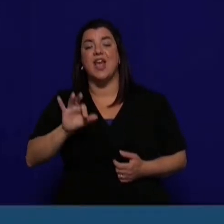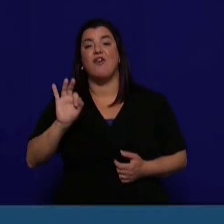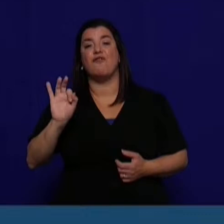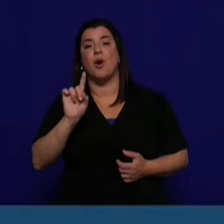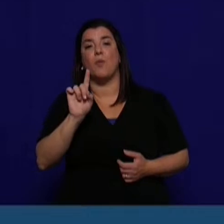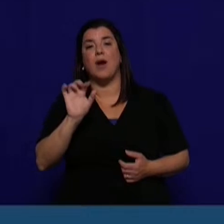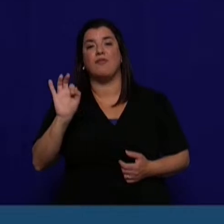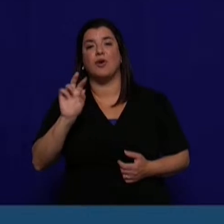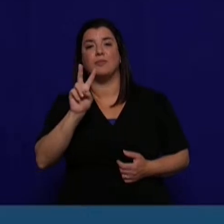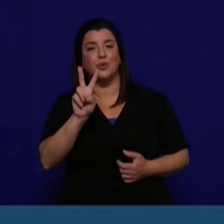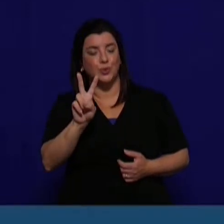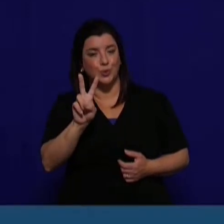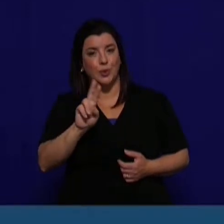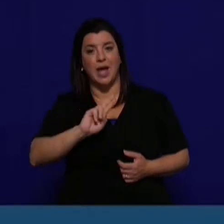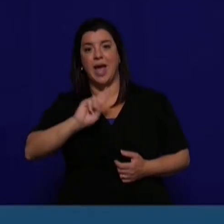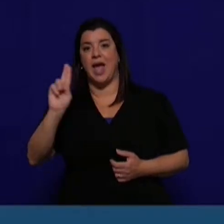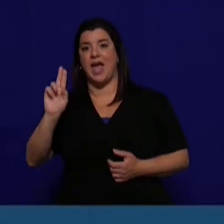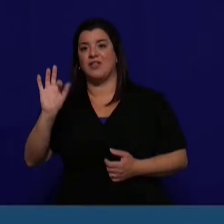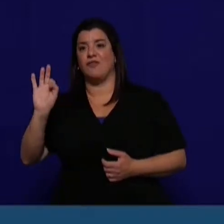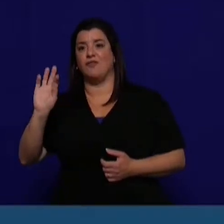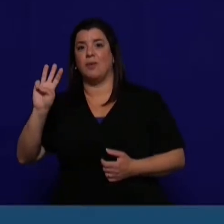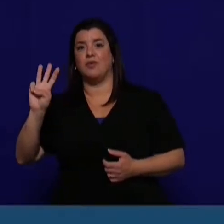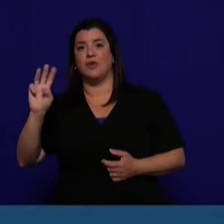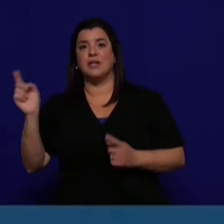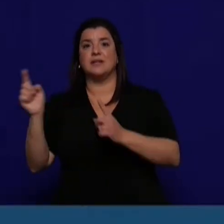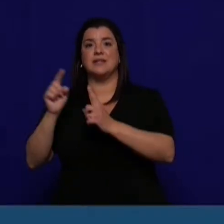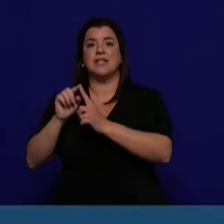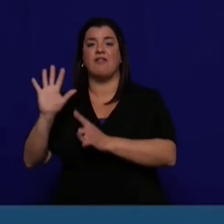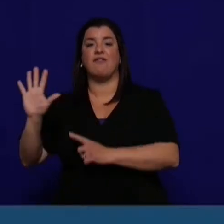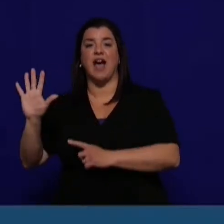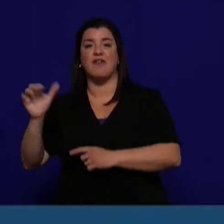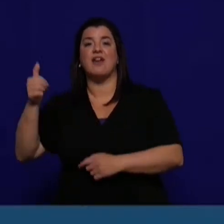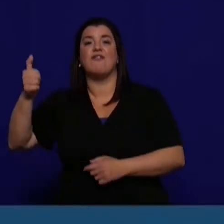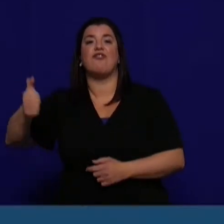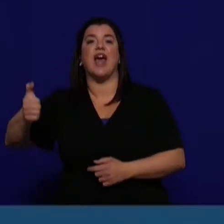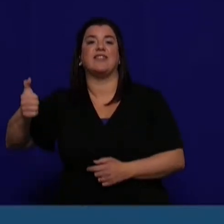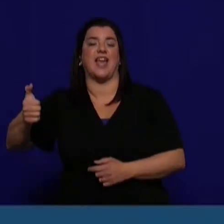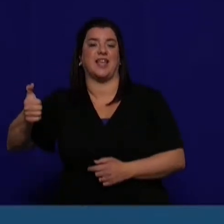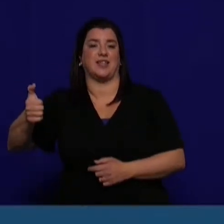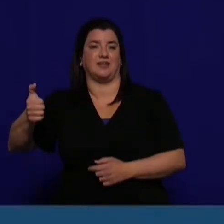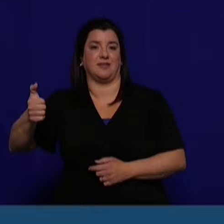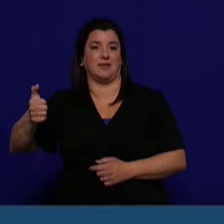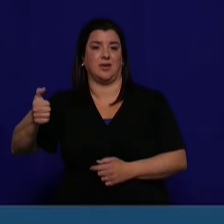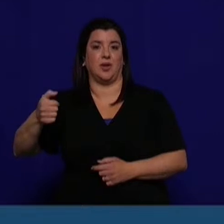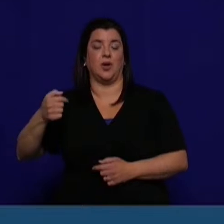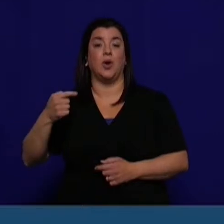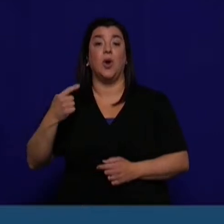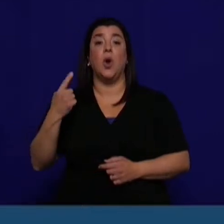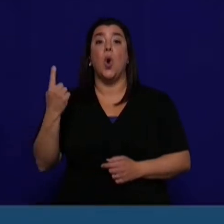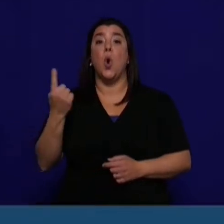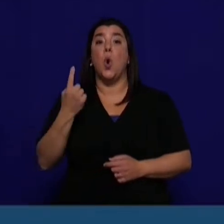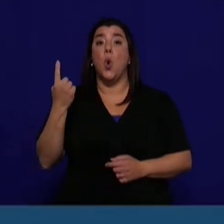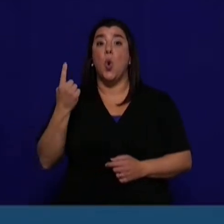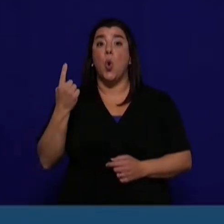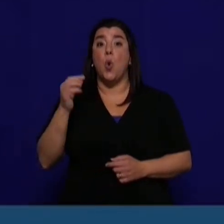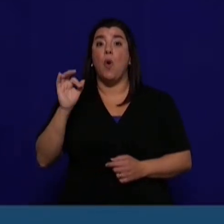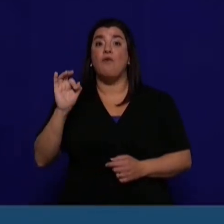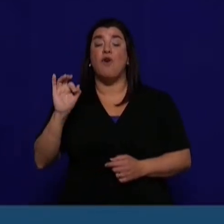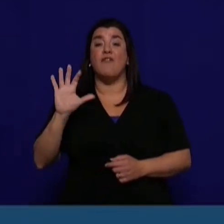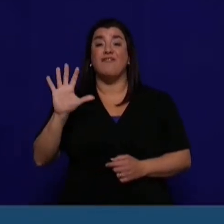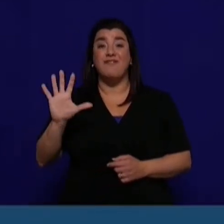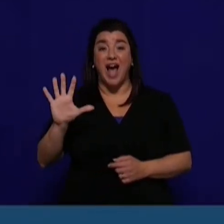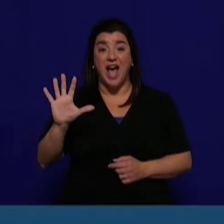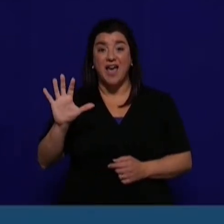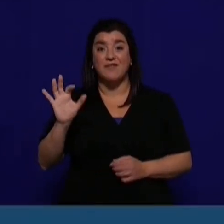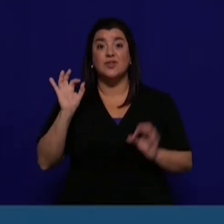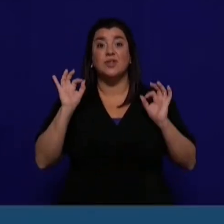secondary schools will open on Friday. Those children of year 11 who were due to have the mock